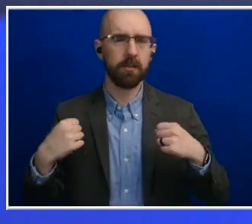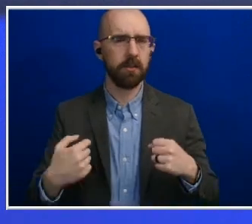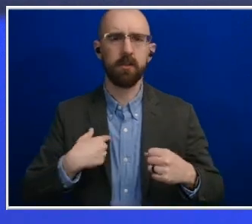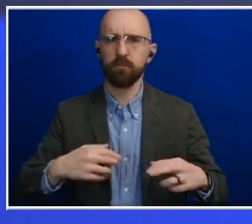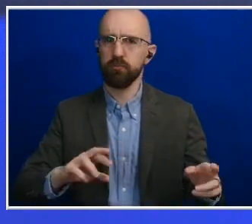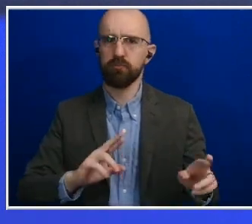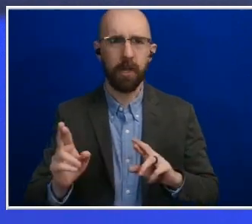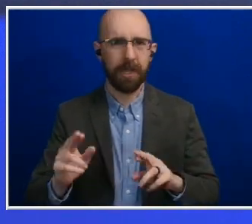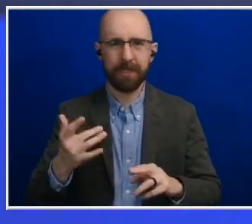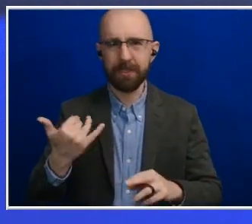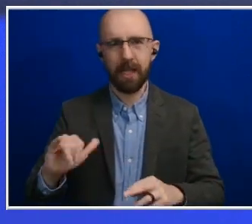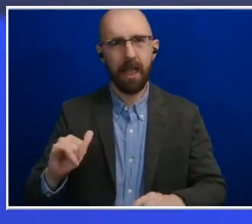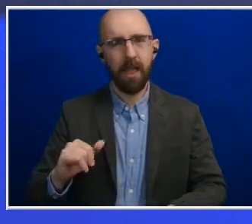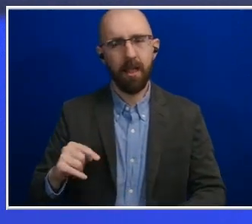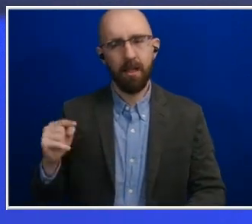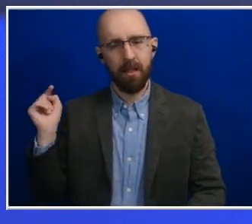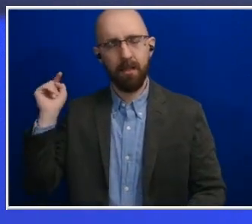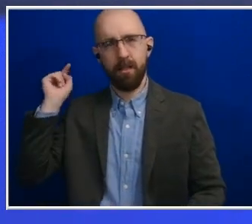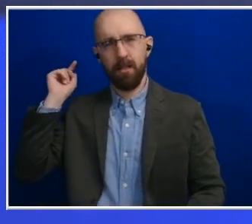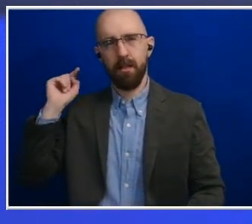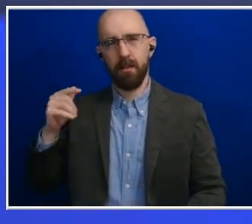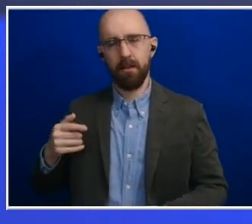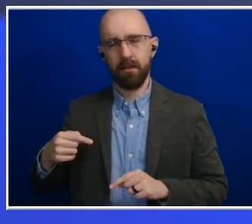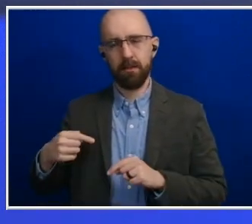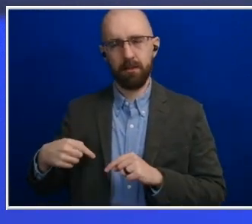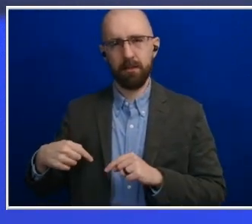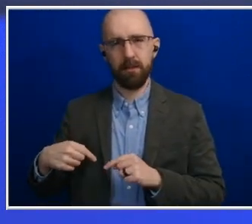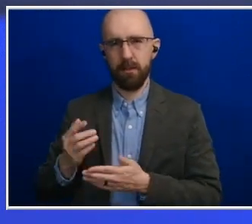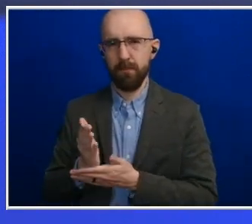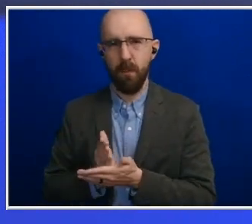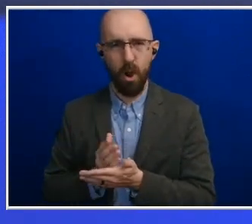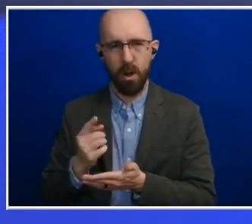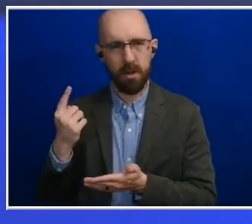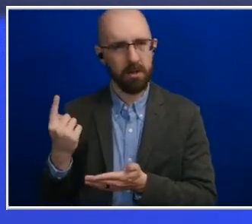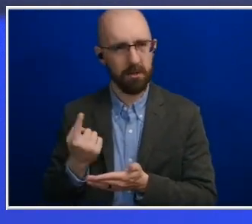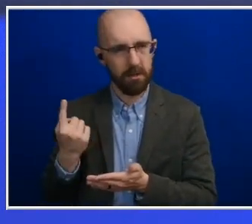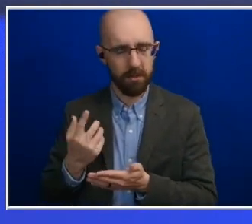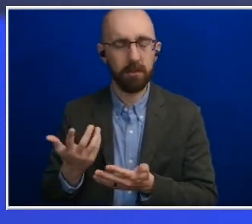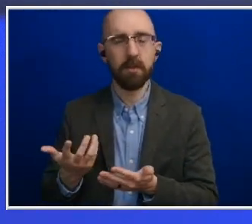some lingering aspects, and